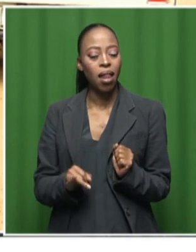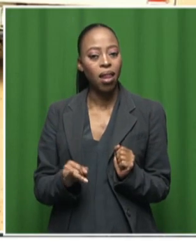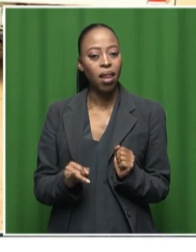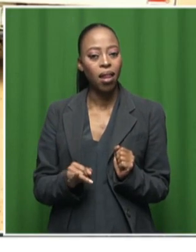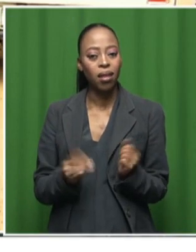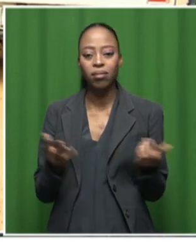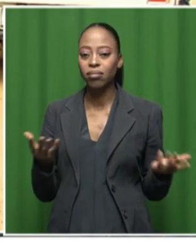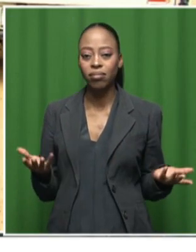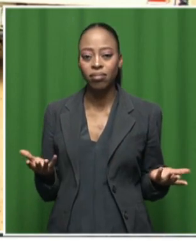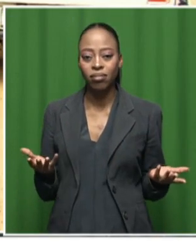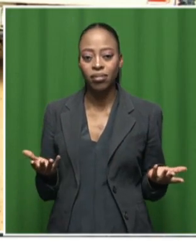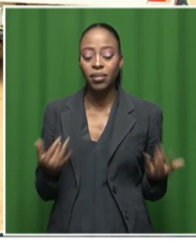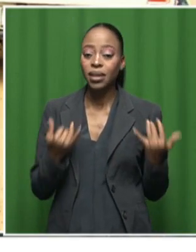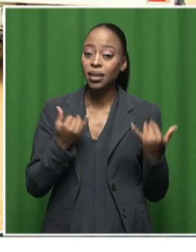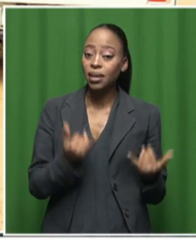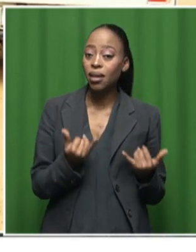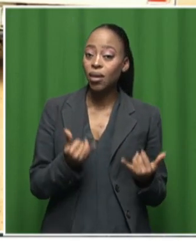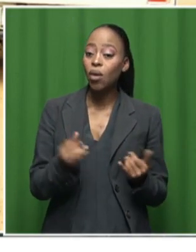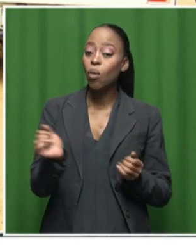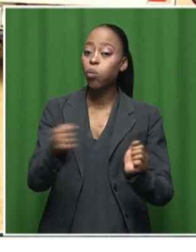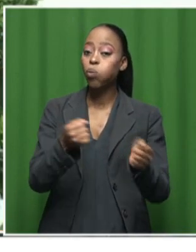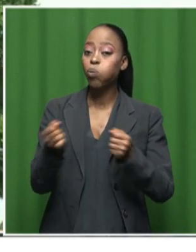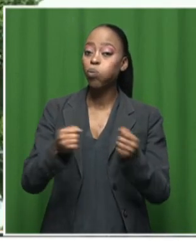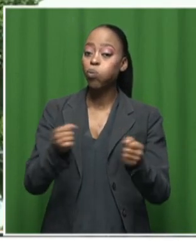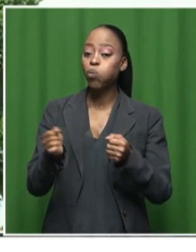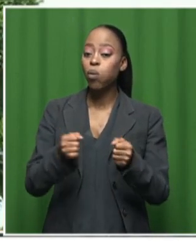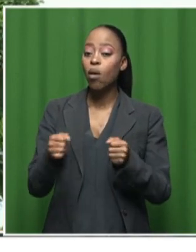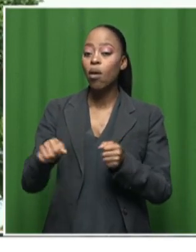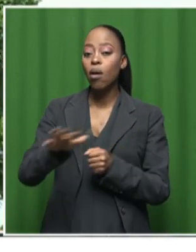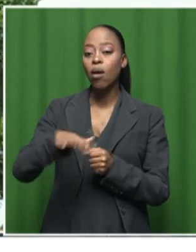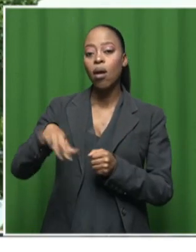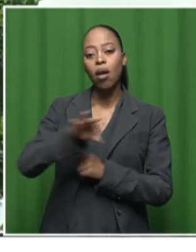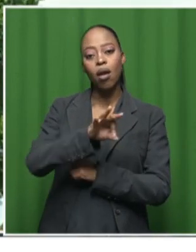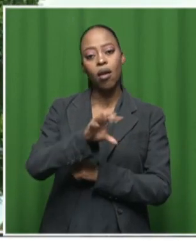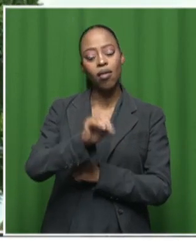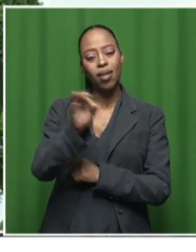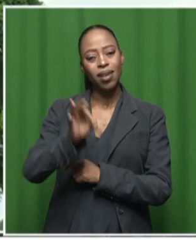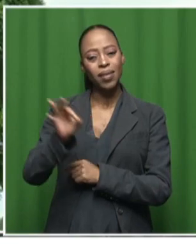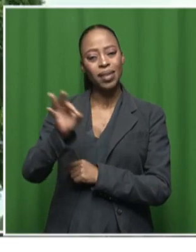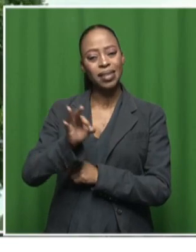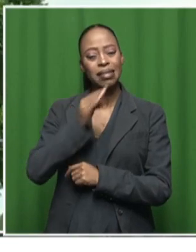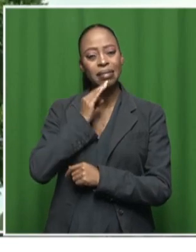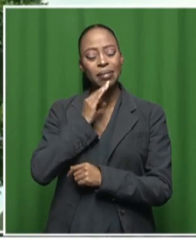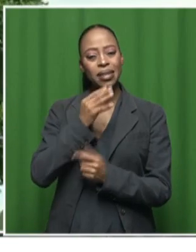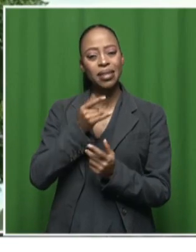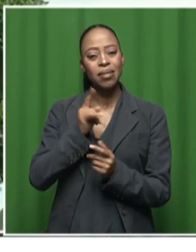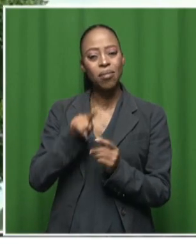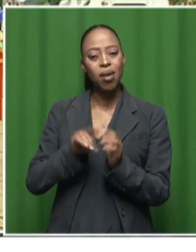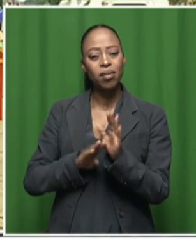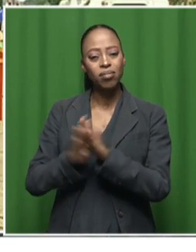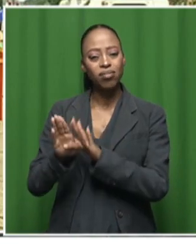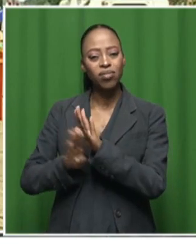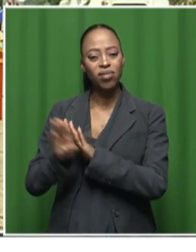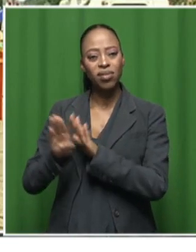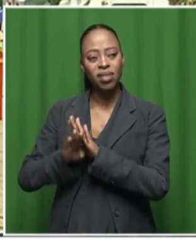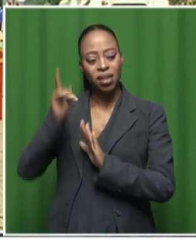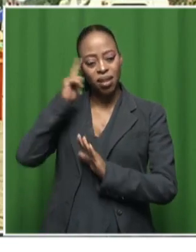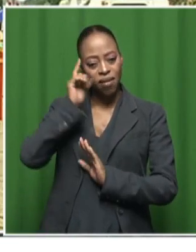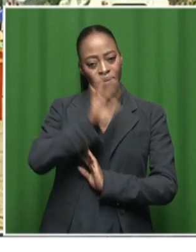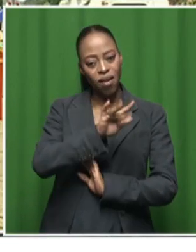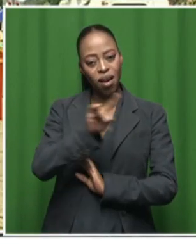years ago. And if you look at our high unemployment rate north of 30%, we need to be growing at about 5